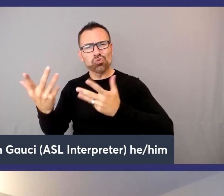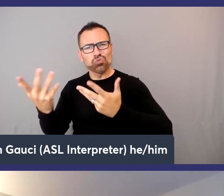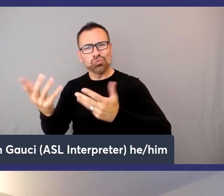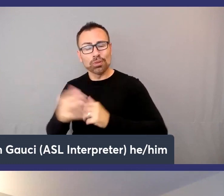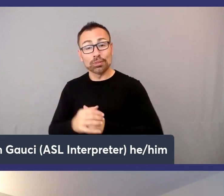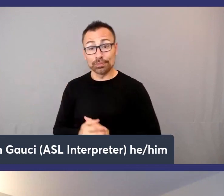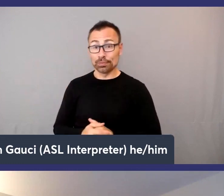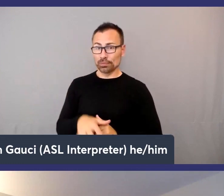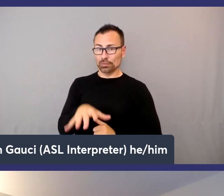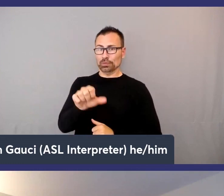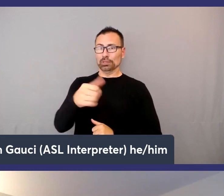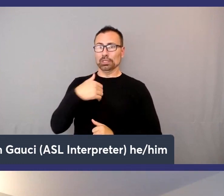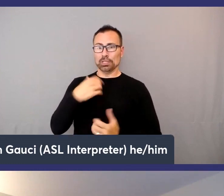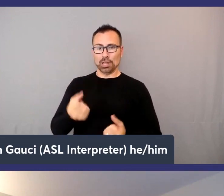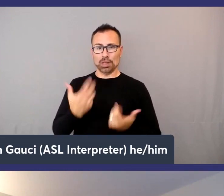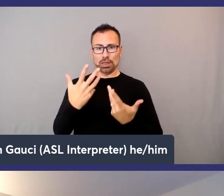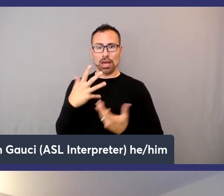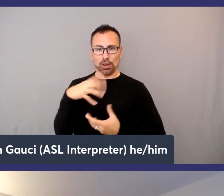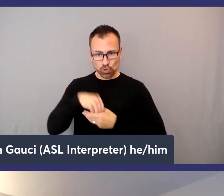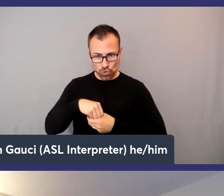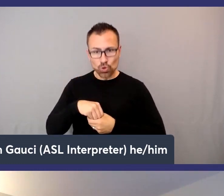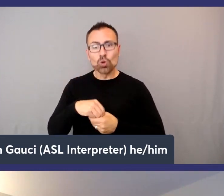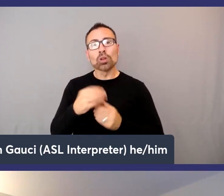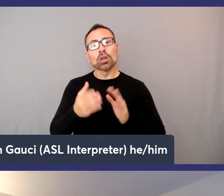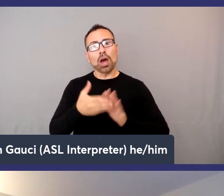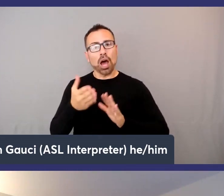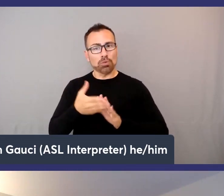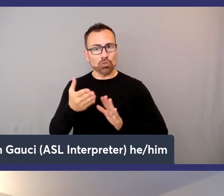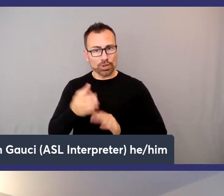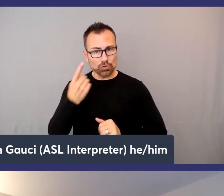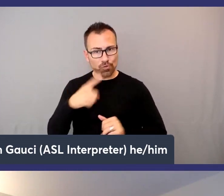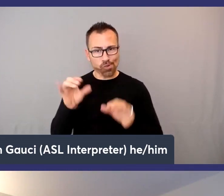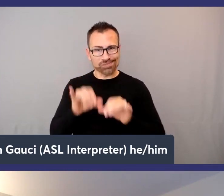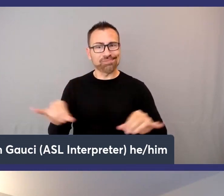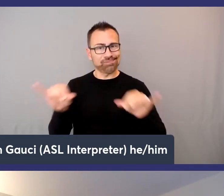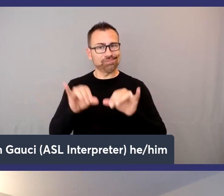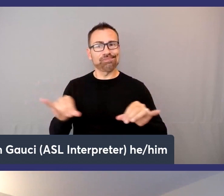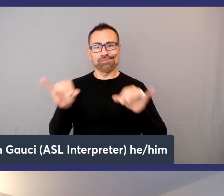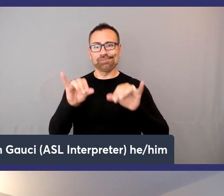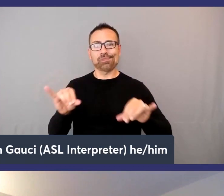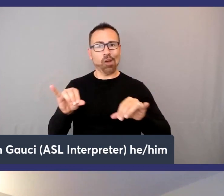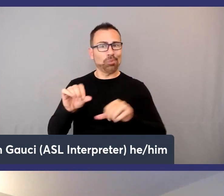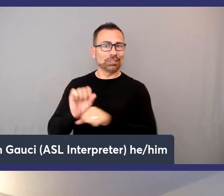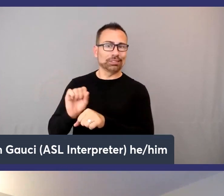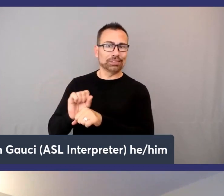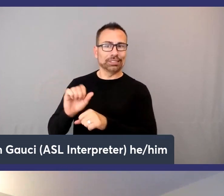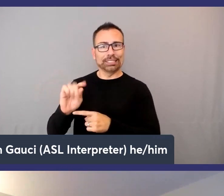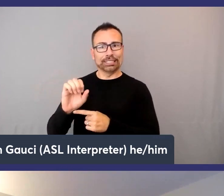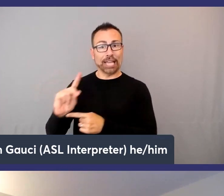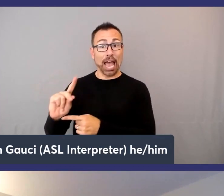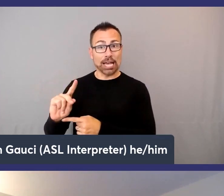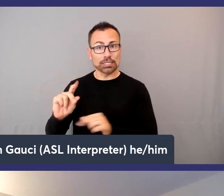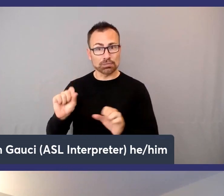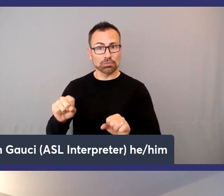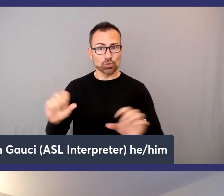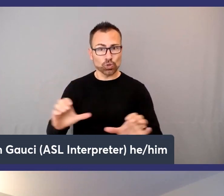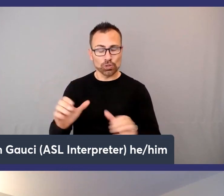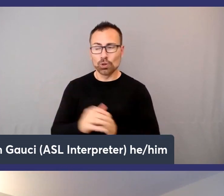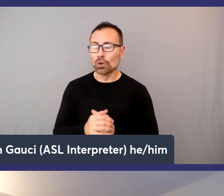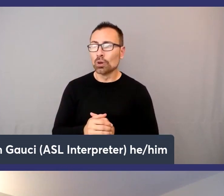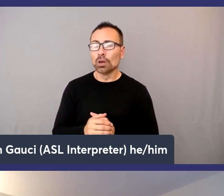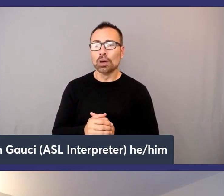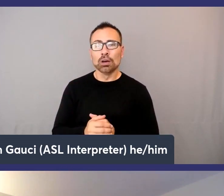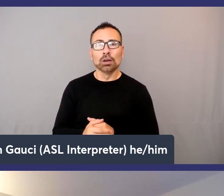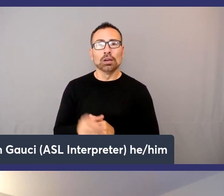built-in operators for common tasks that you could do. So you don't have